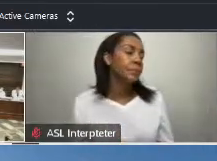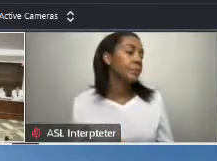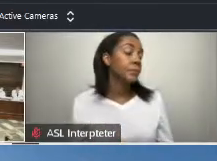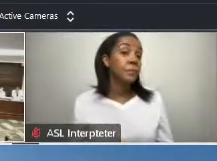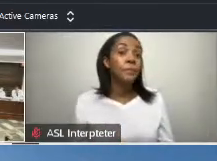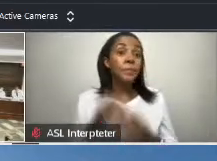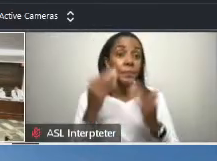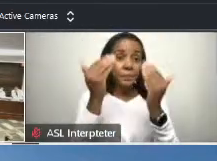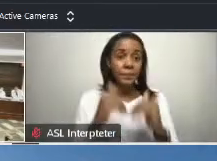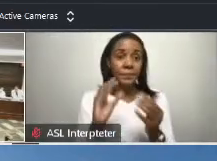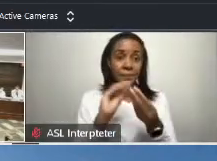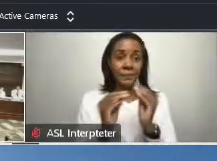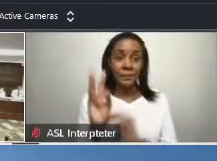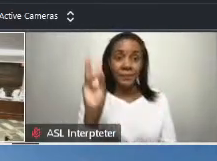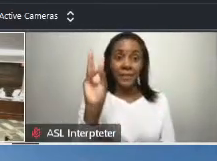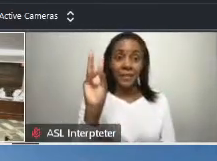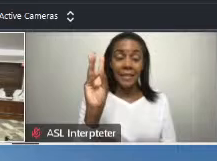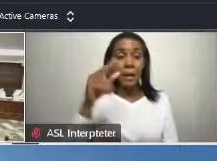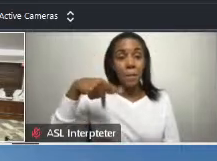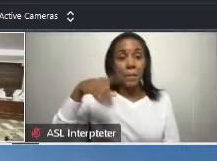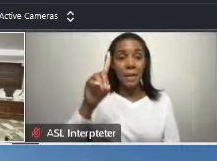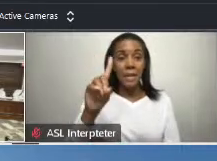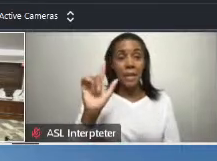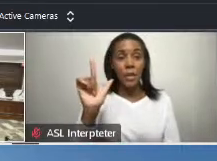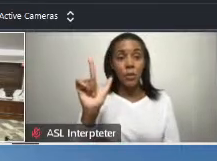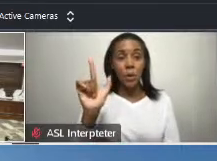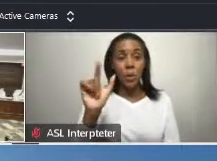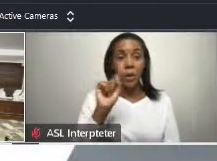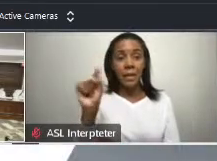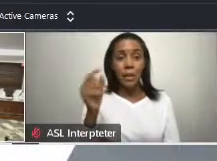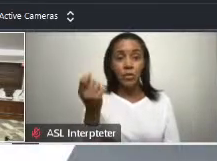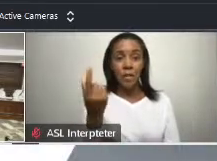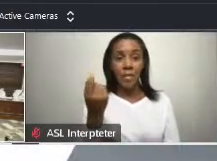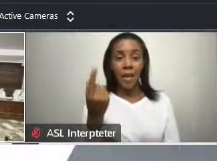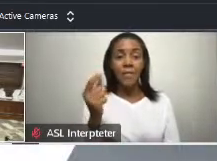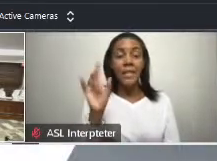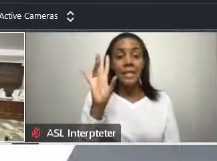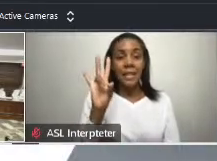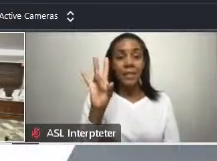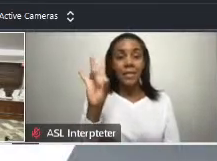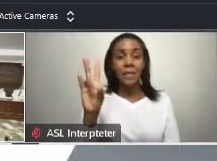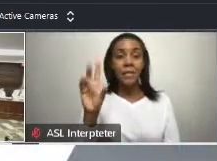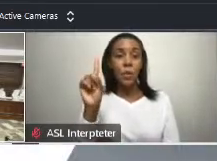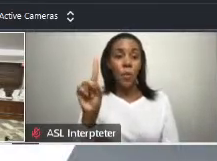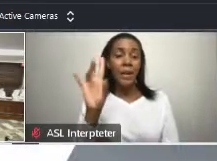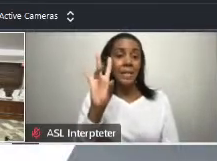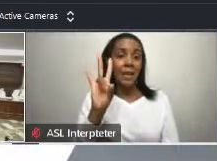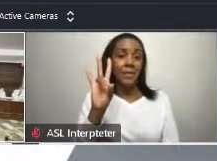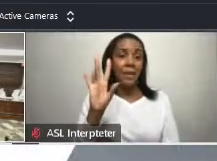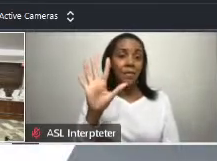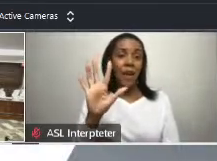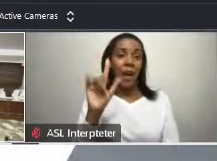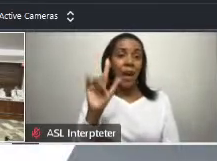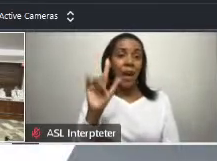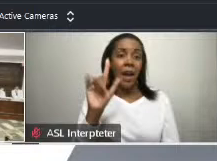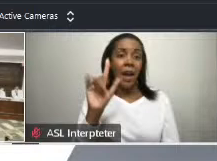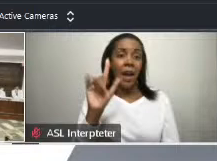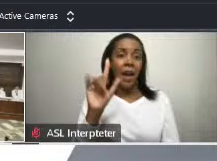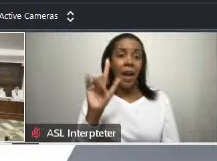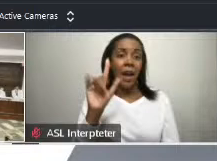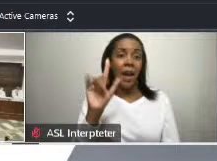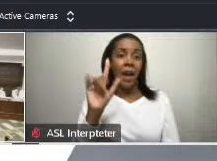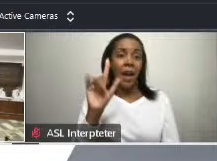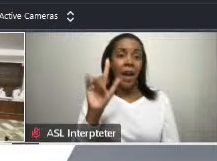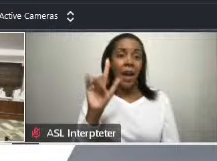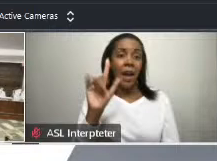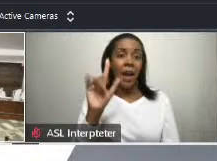Item 6, PD 21-11, 771 and 775 Tanglewood Street. Can I get a motion